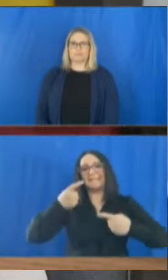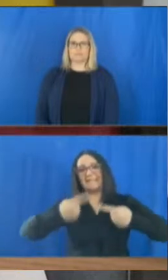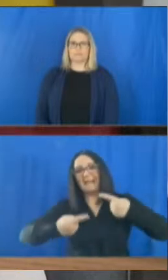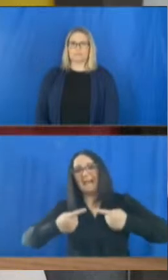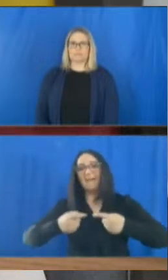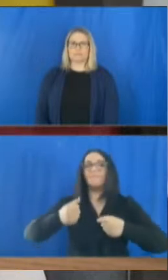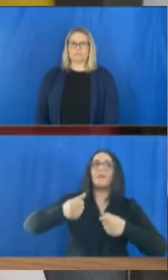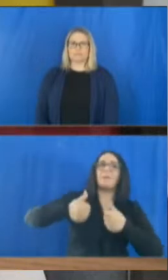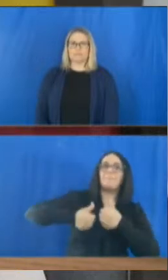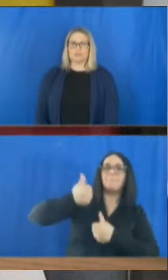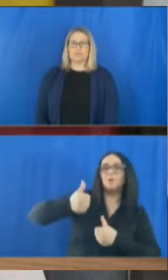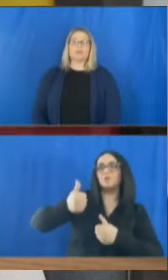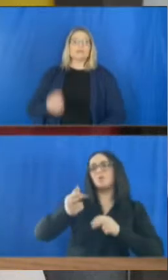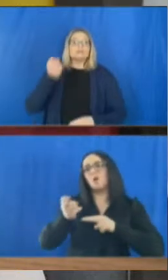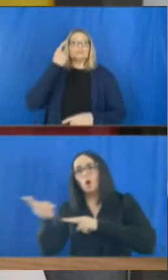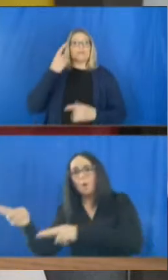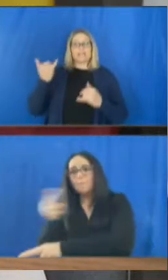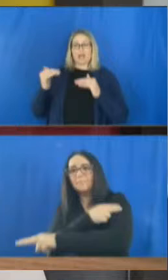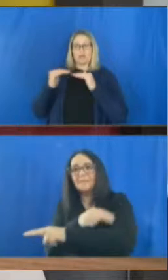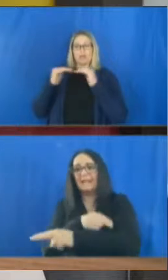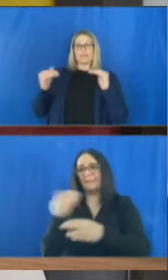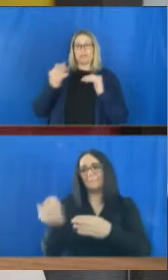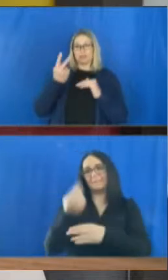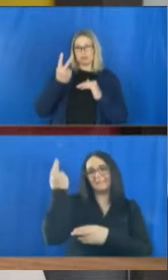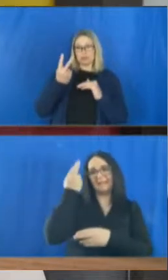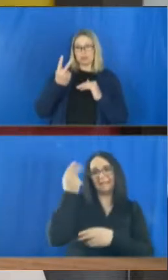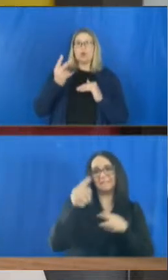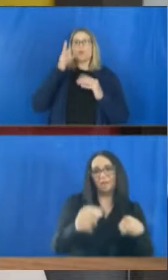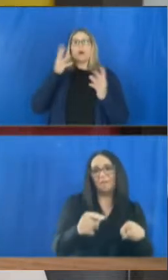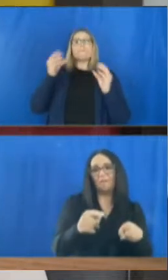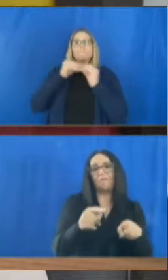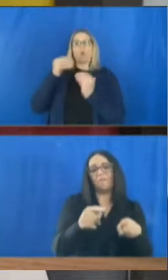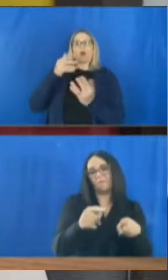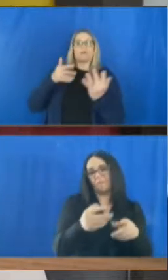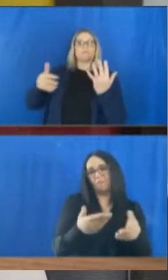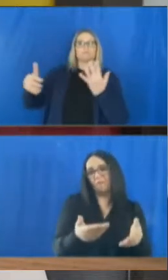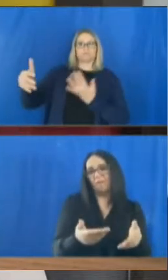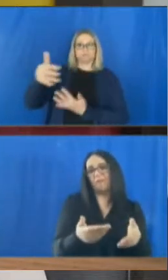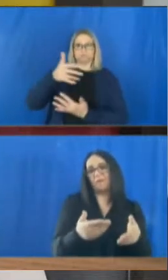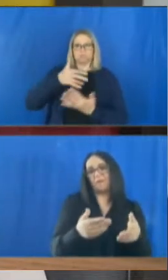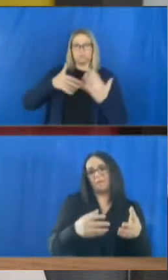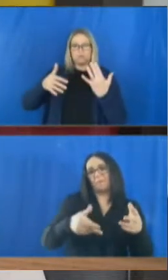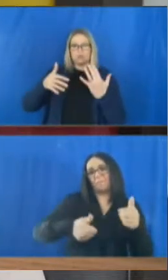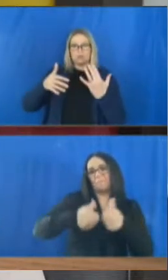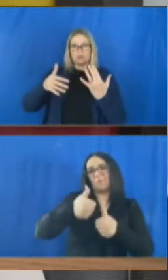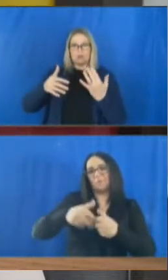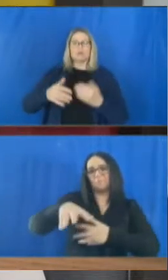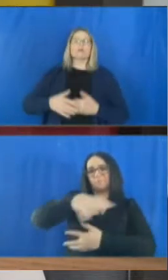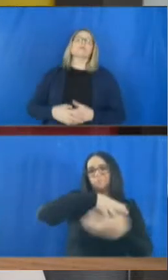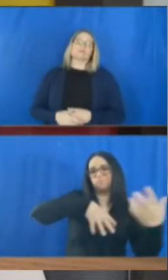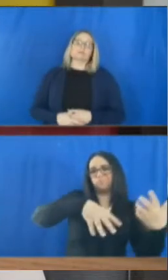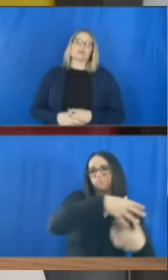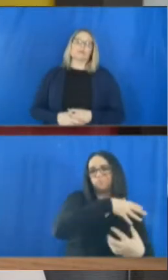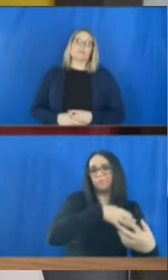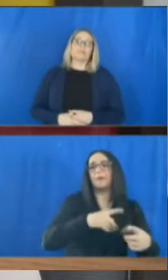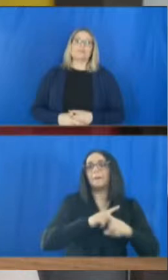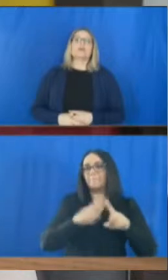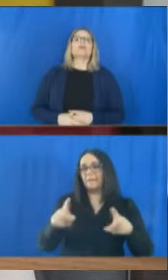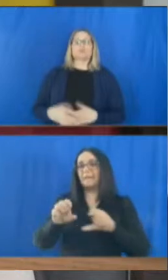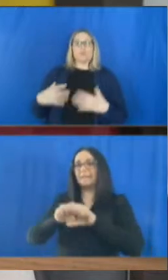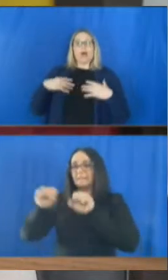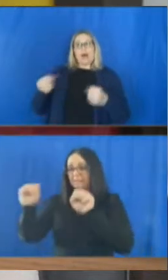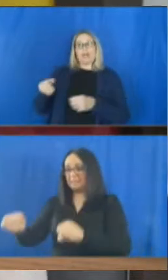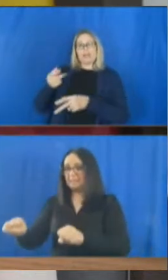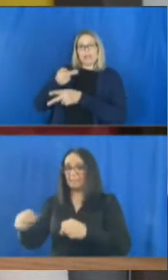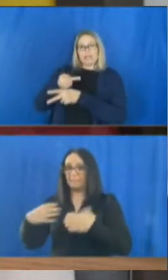in for several challenging weeks, but we believe this is manageable. And that's because of you. Thank you very much. Merci